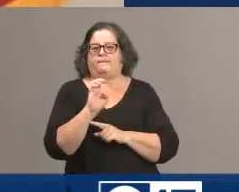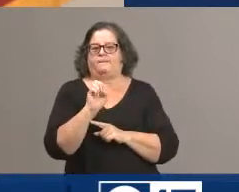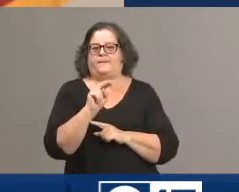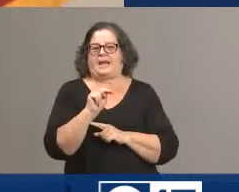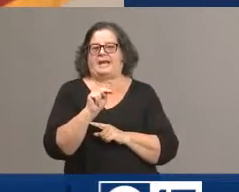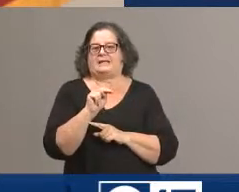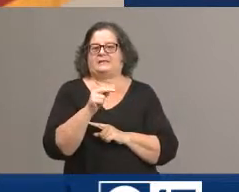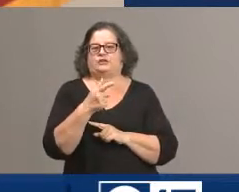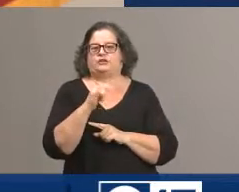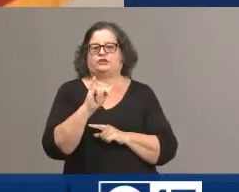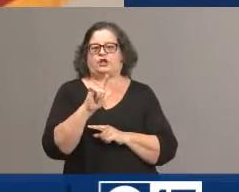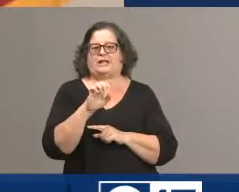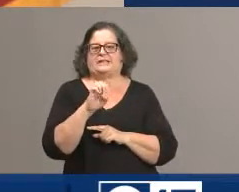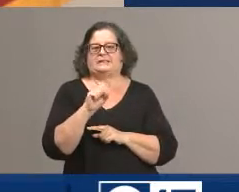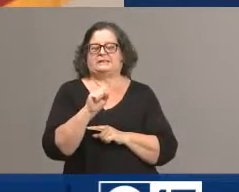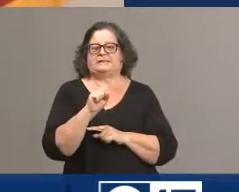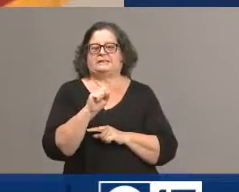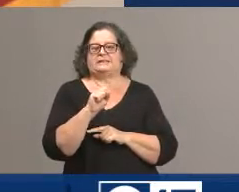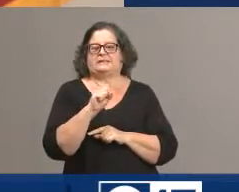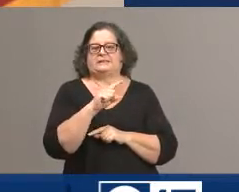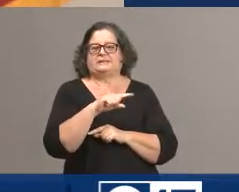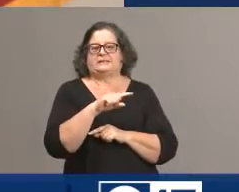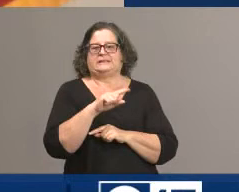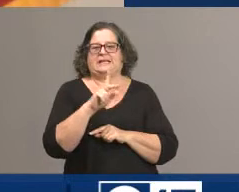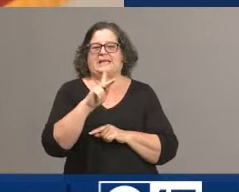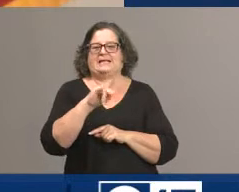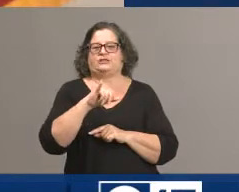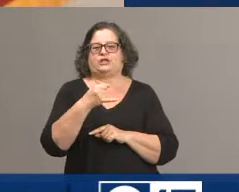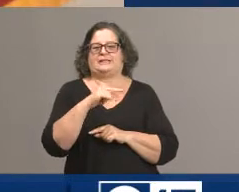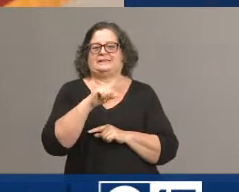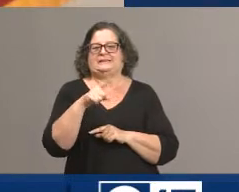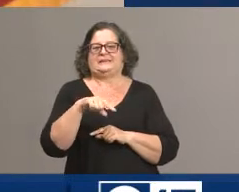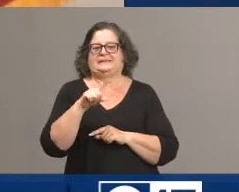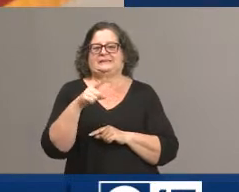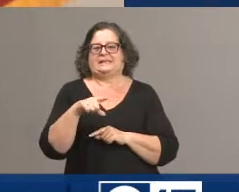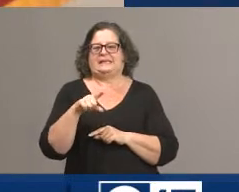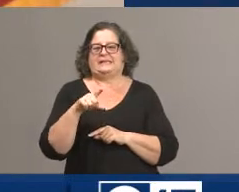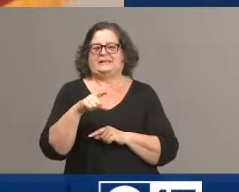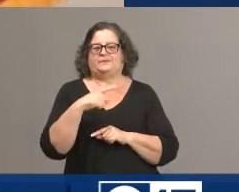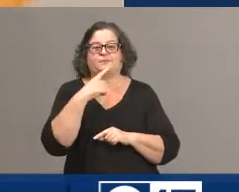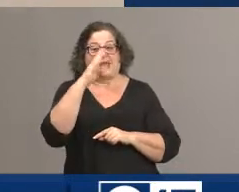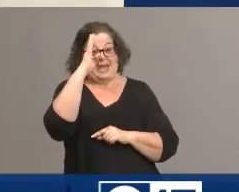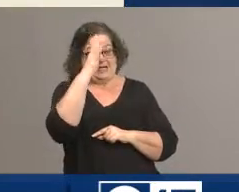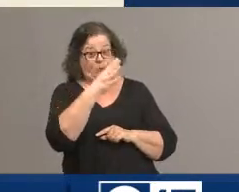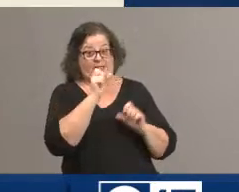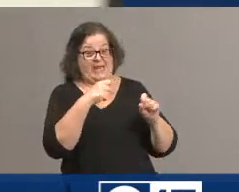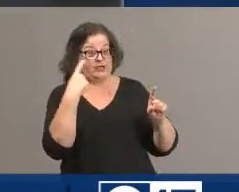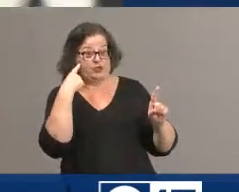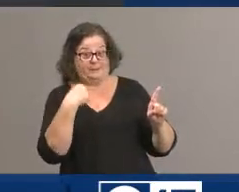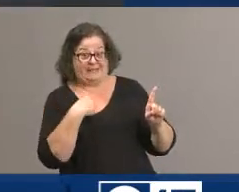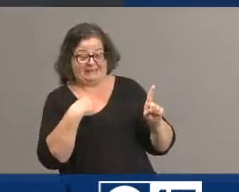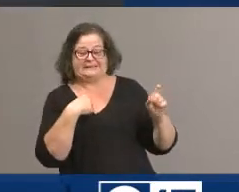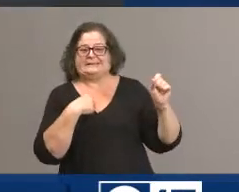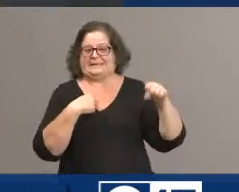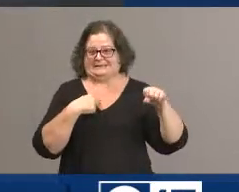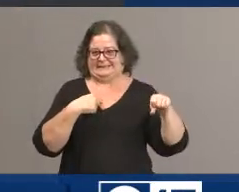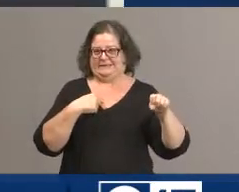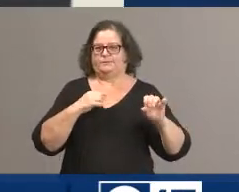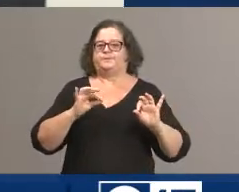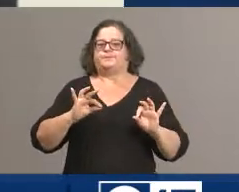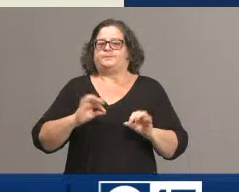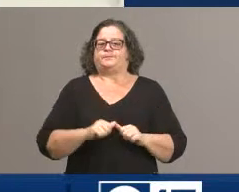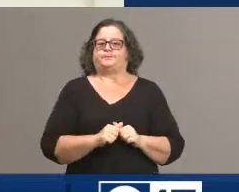ahead. Hi, thank you. Can you hear me all right? Yes. Hi, Ben. Okay. Could you please provide some more details, a